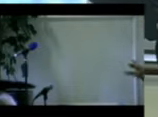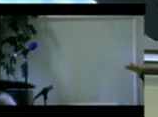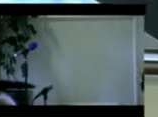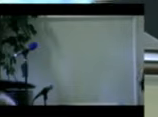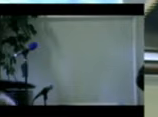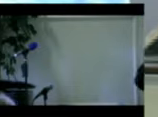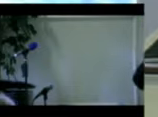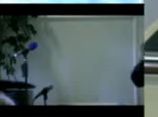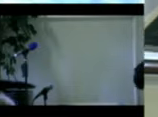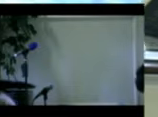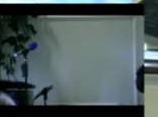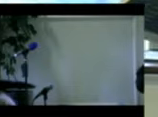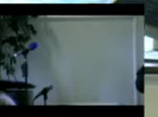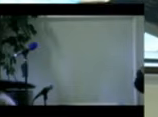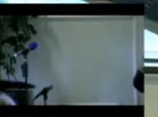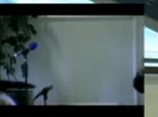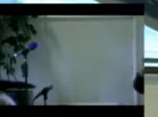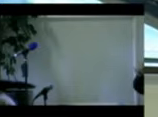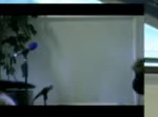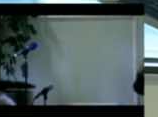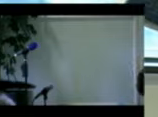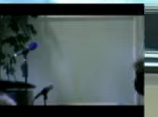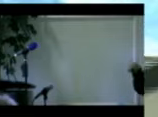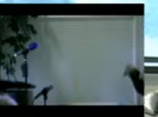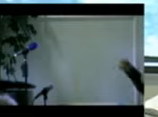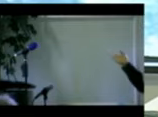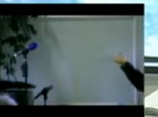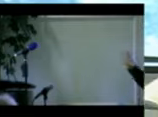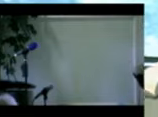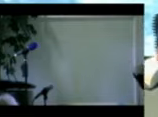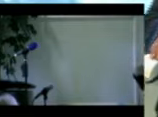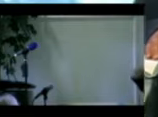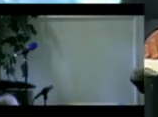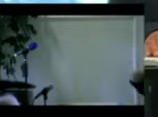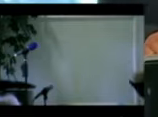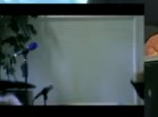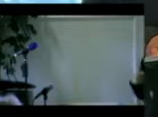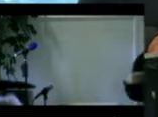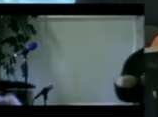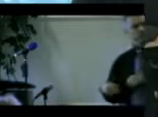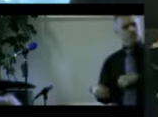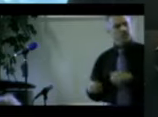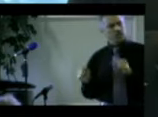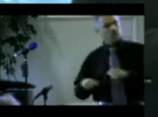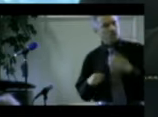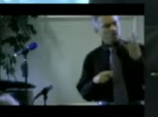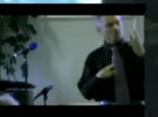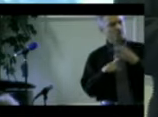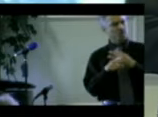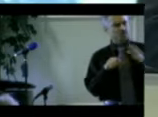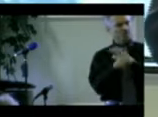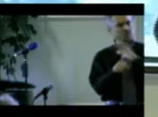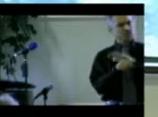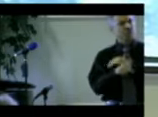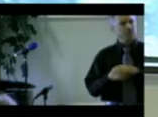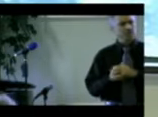completed at the end of that time frame? Of course, the builder said. Yes, he